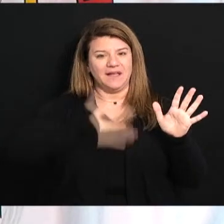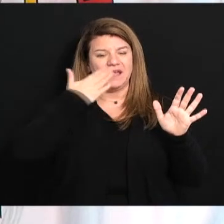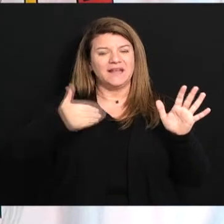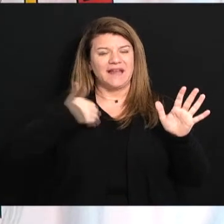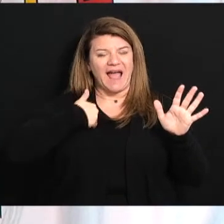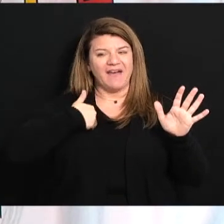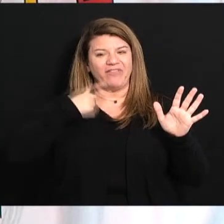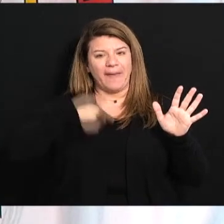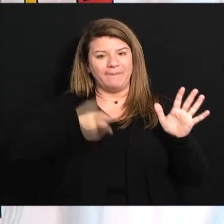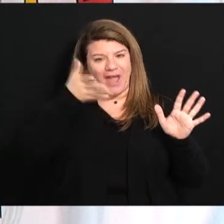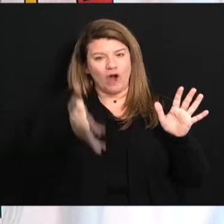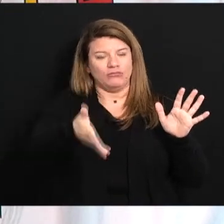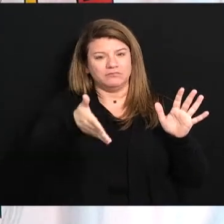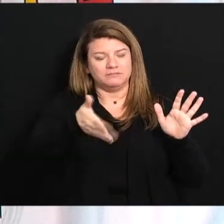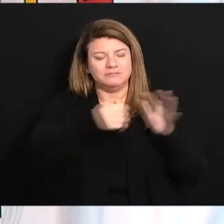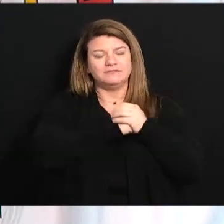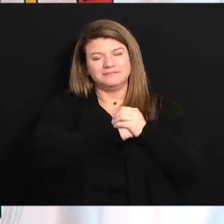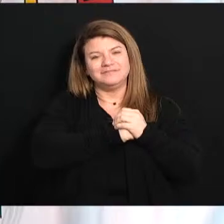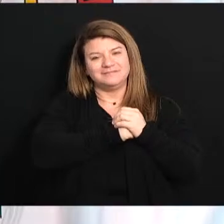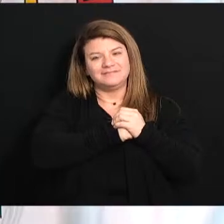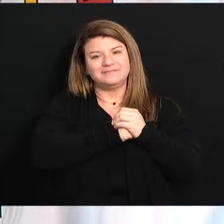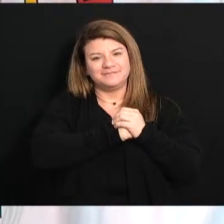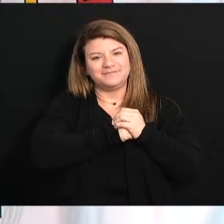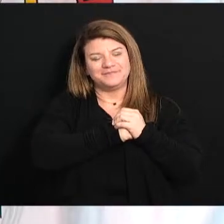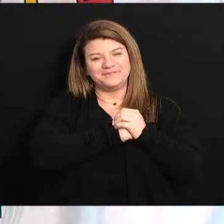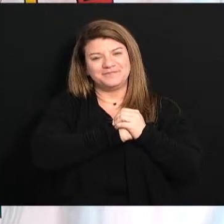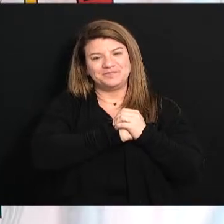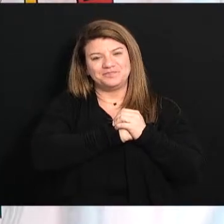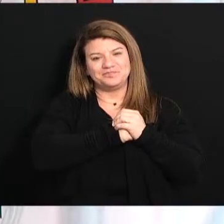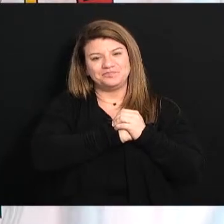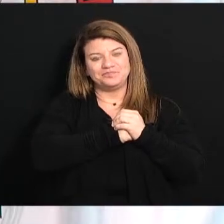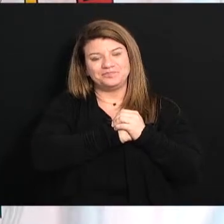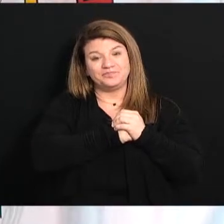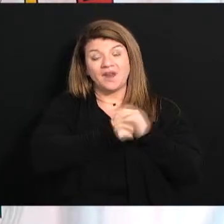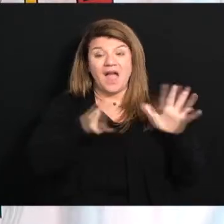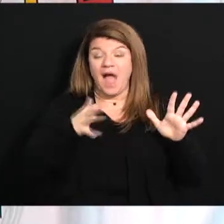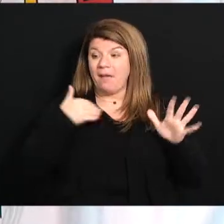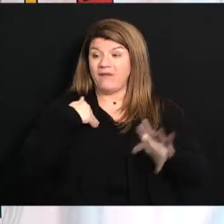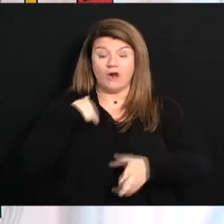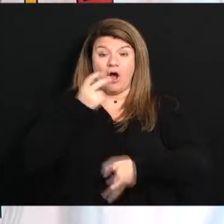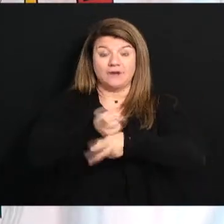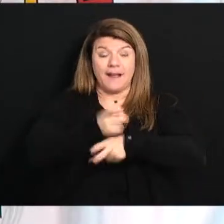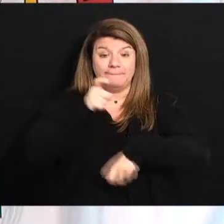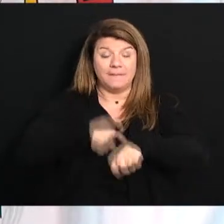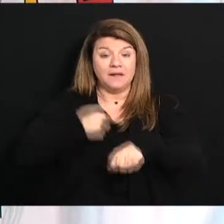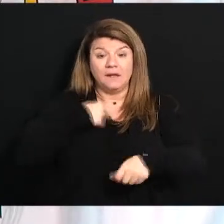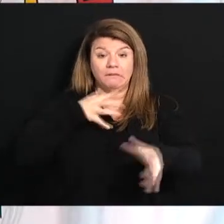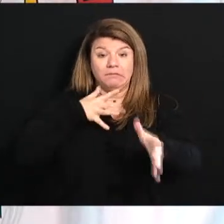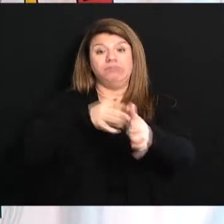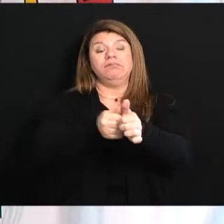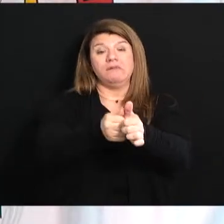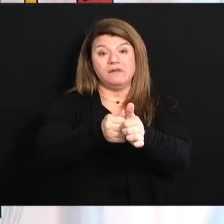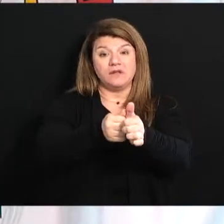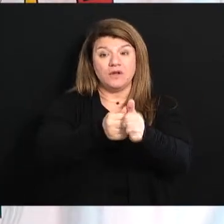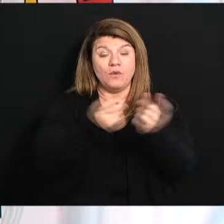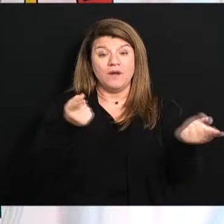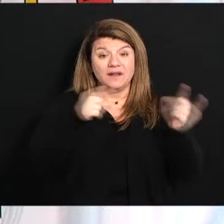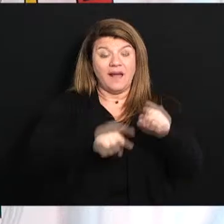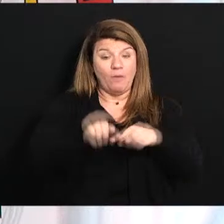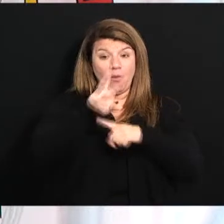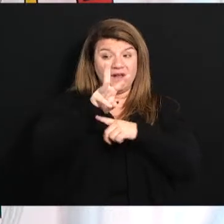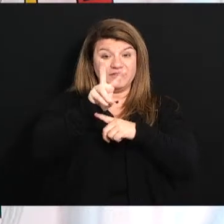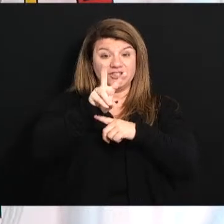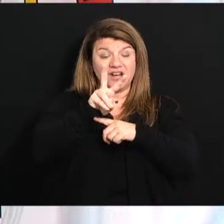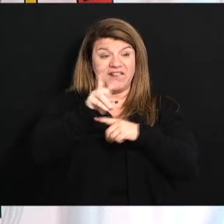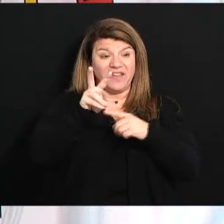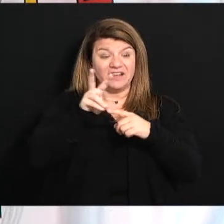them. And you know, we're having a hard time keeping up, to tell you the honest truth, because with what's going on in West Virginia, they